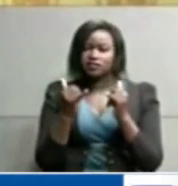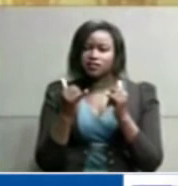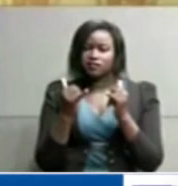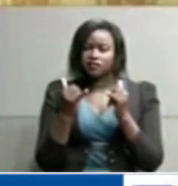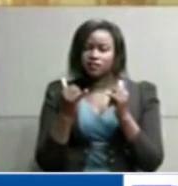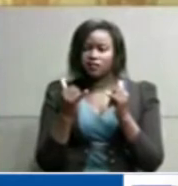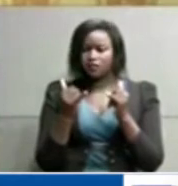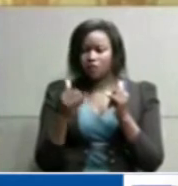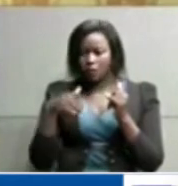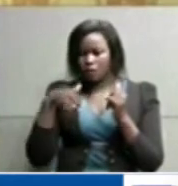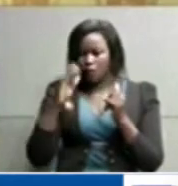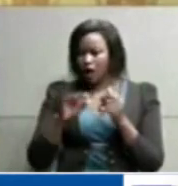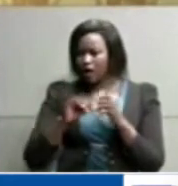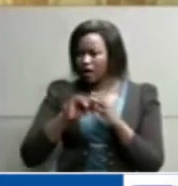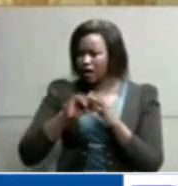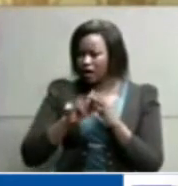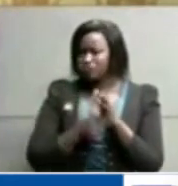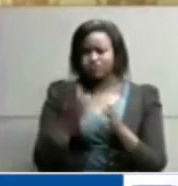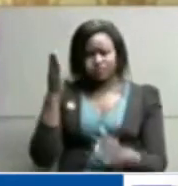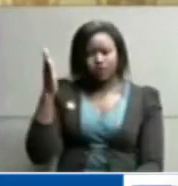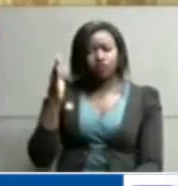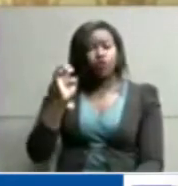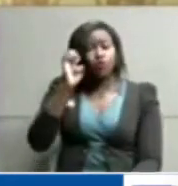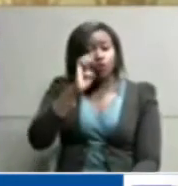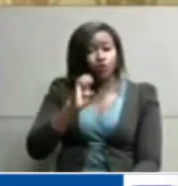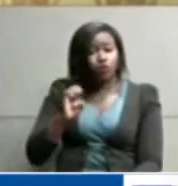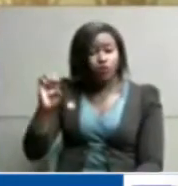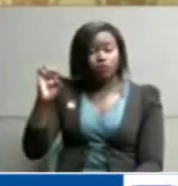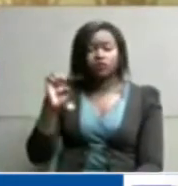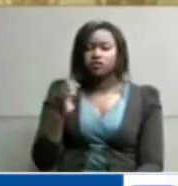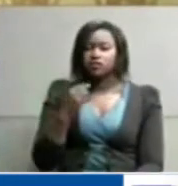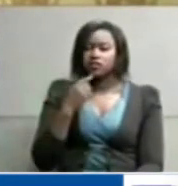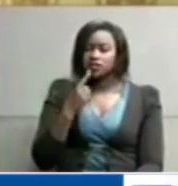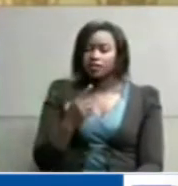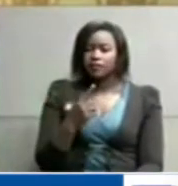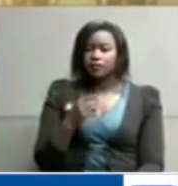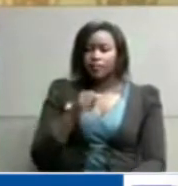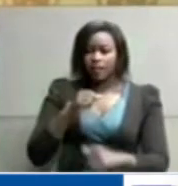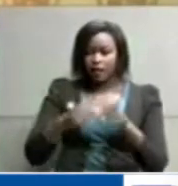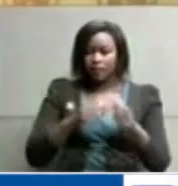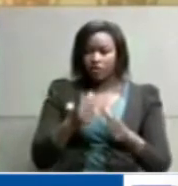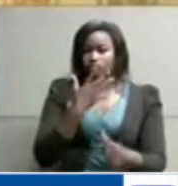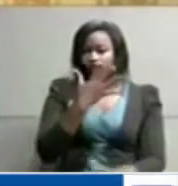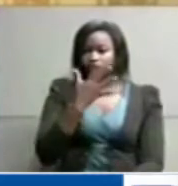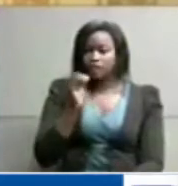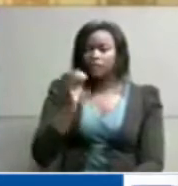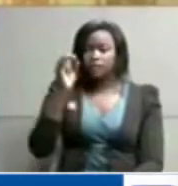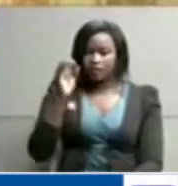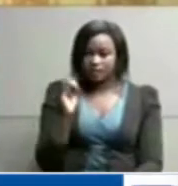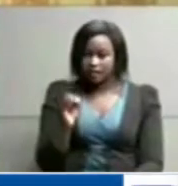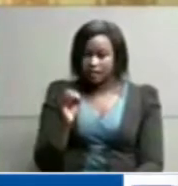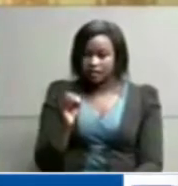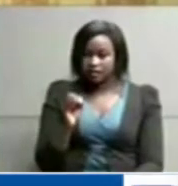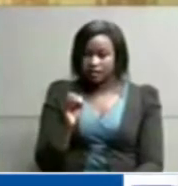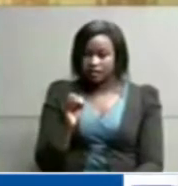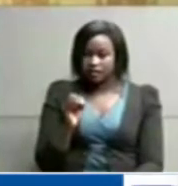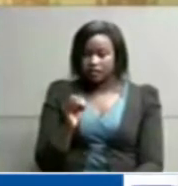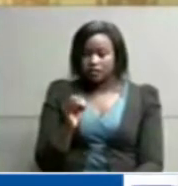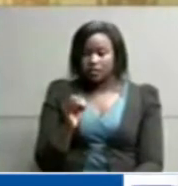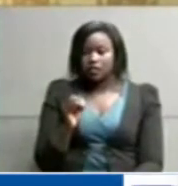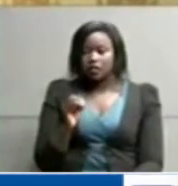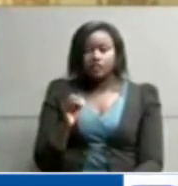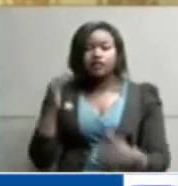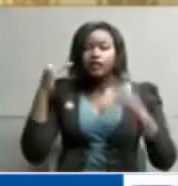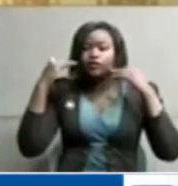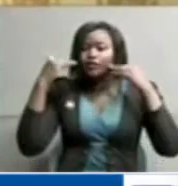especially the cases in Europe, is that for about 50% of the cases, they actually cannot trace